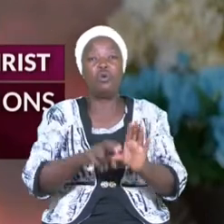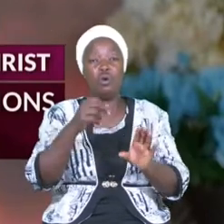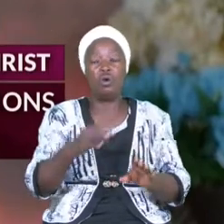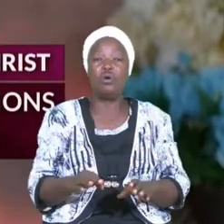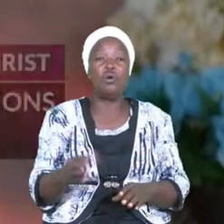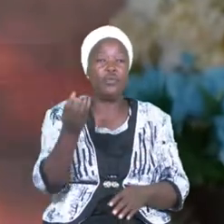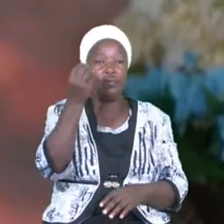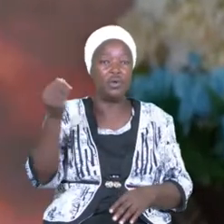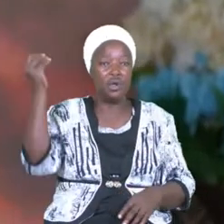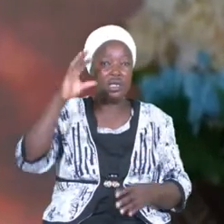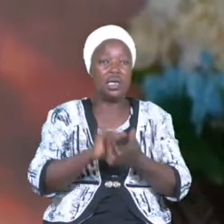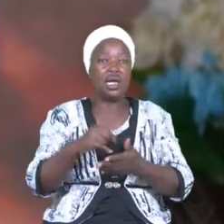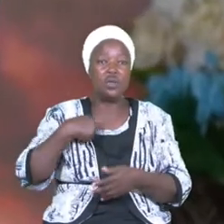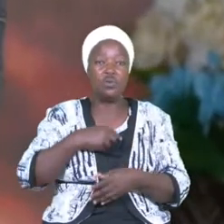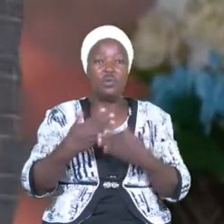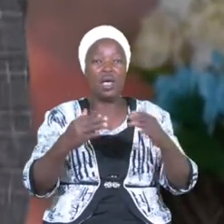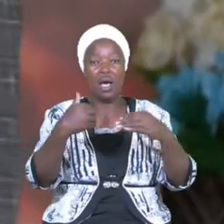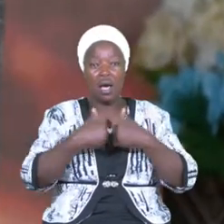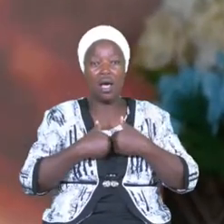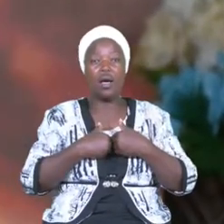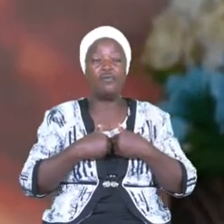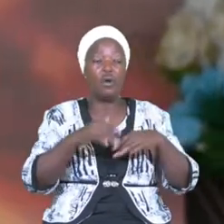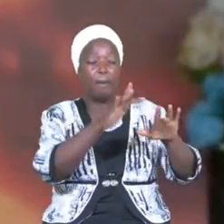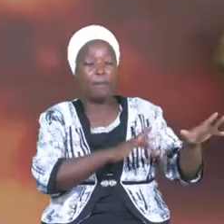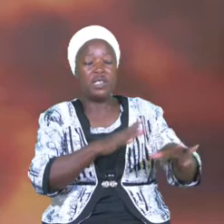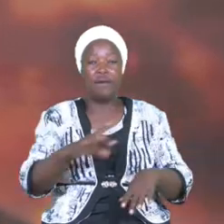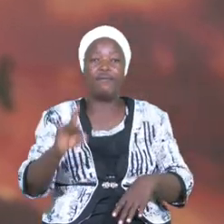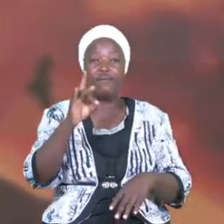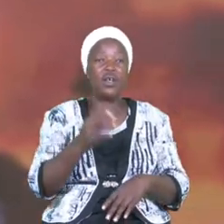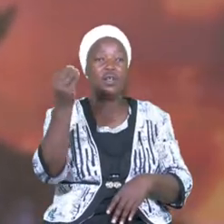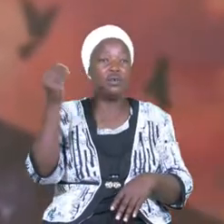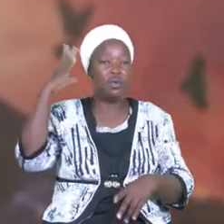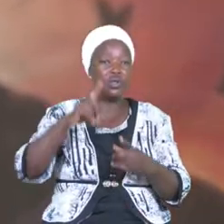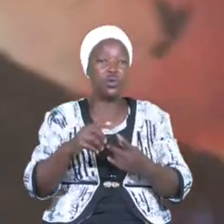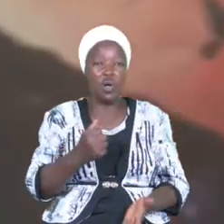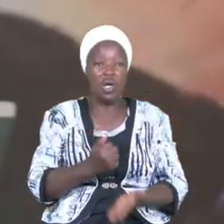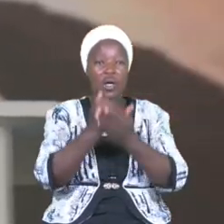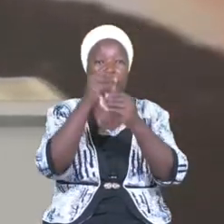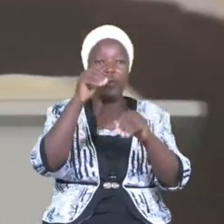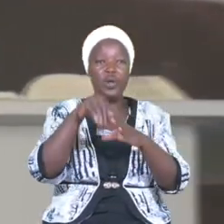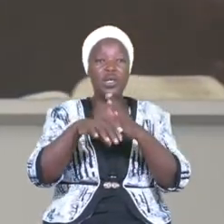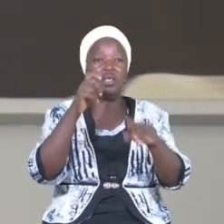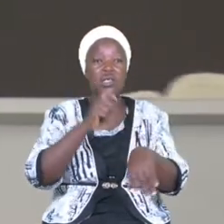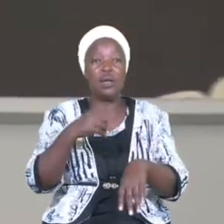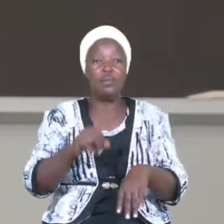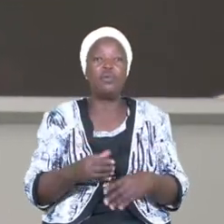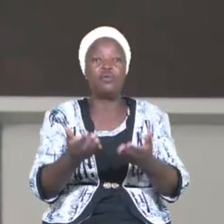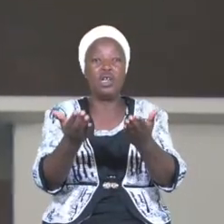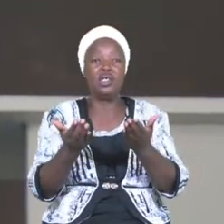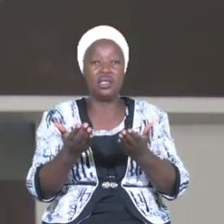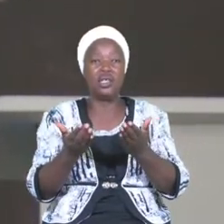obtain mercy and find grace to help in time of need. It will help